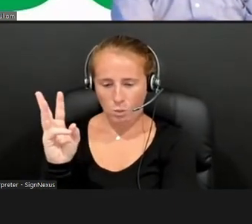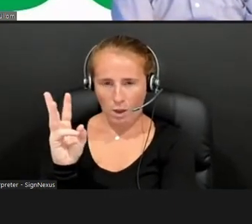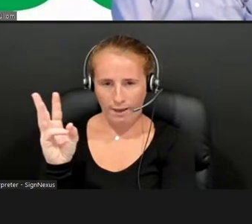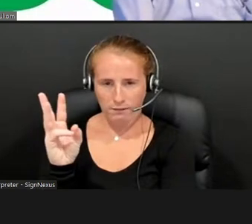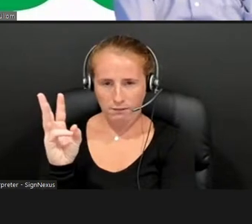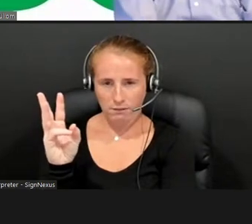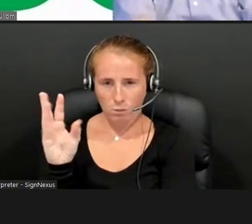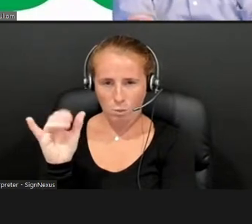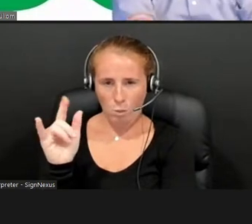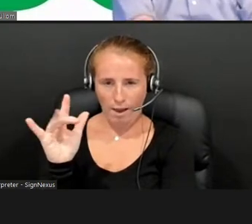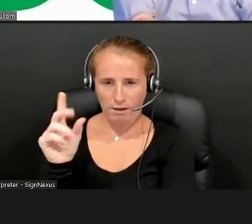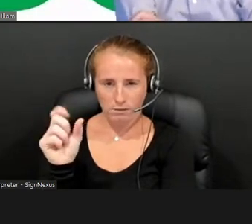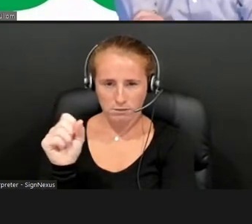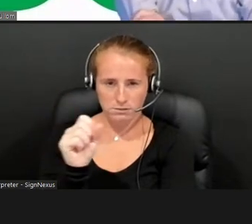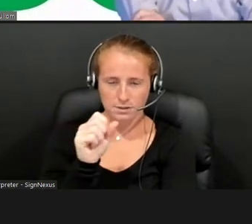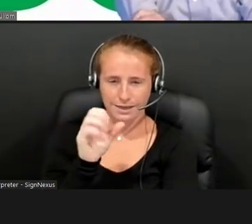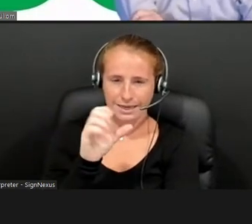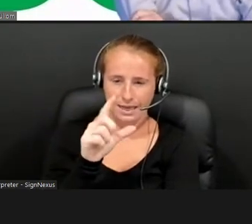Elizabeth Pugh